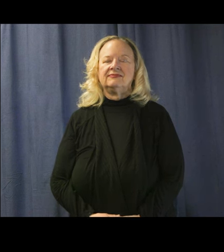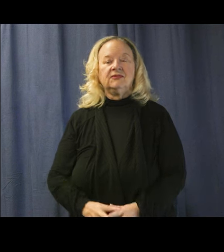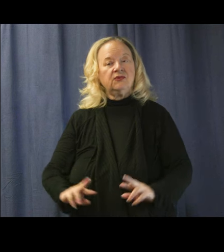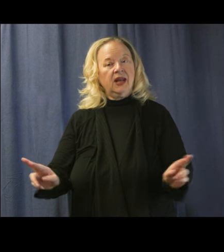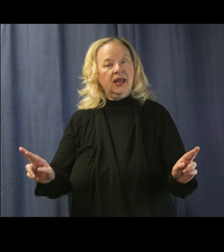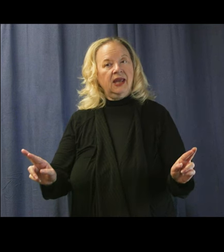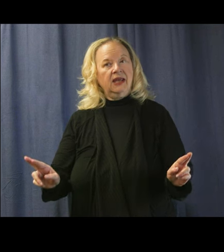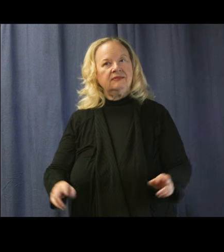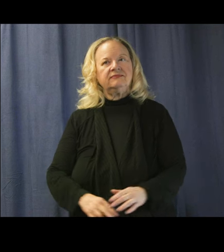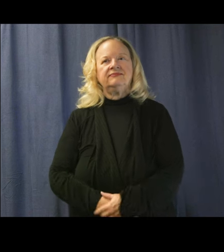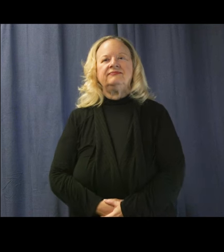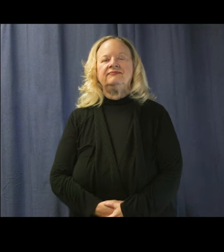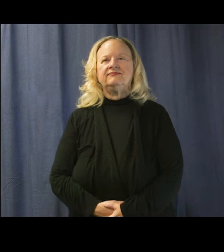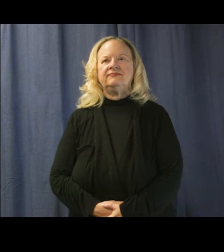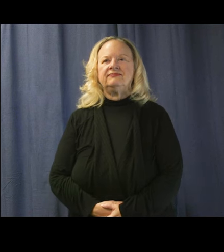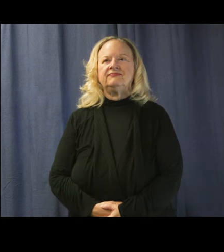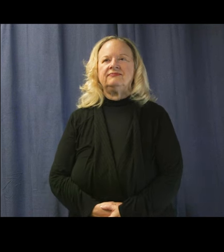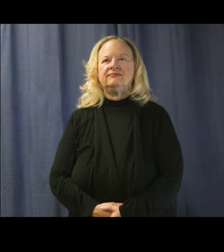Are we ready, worship team?